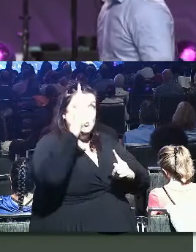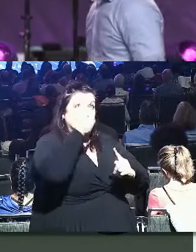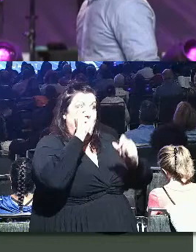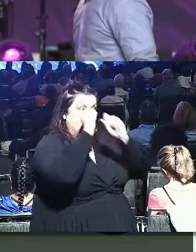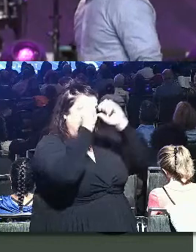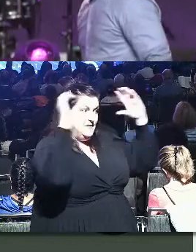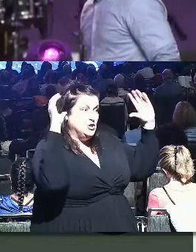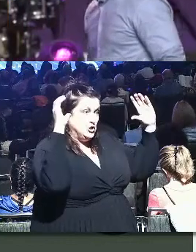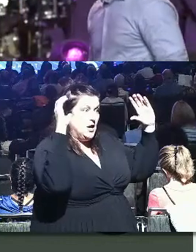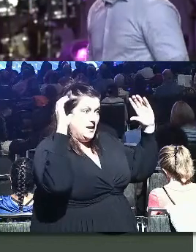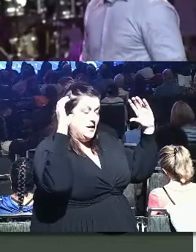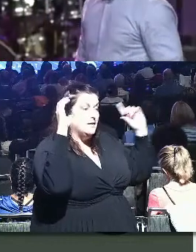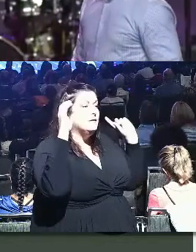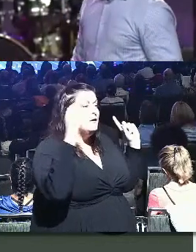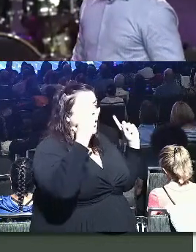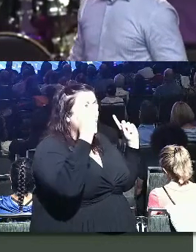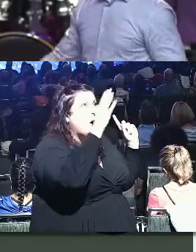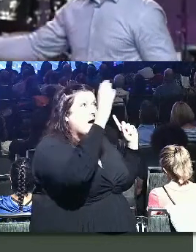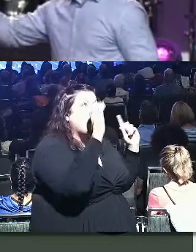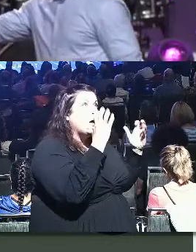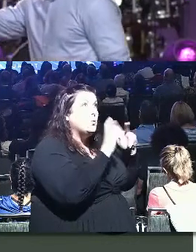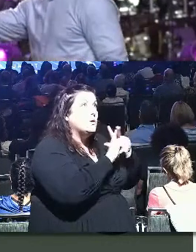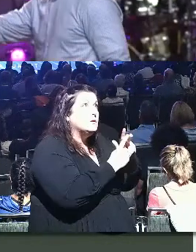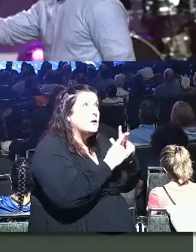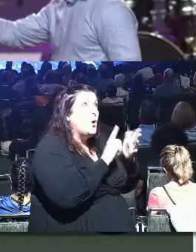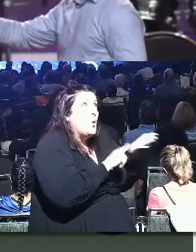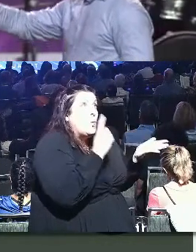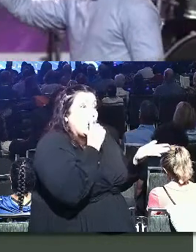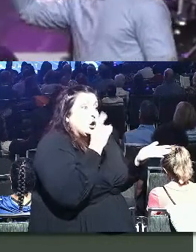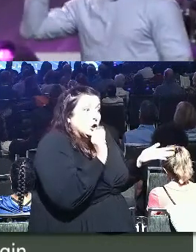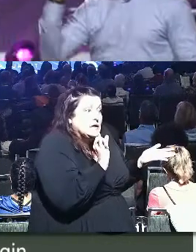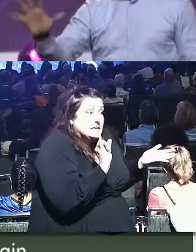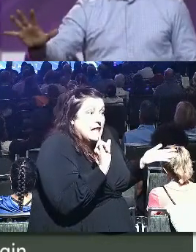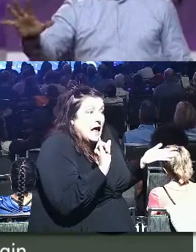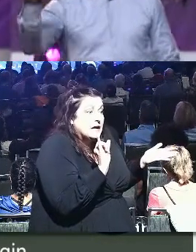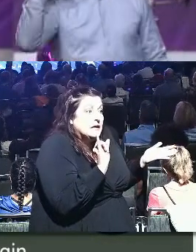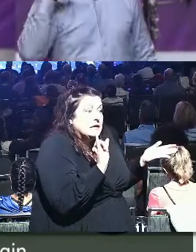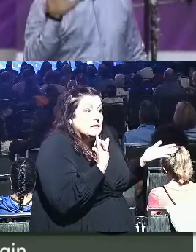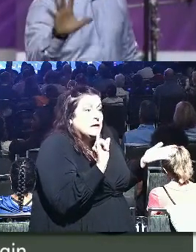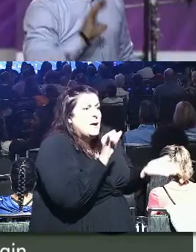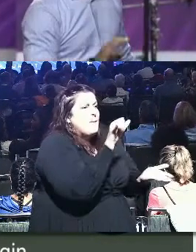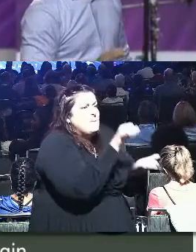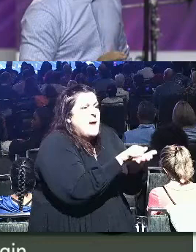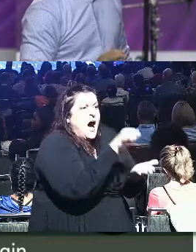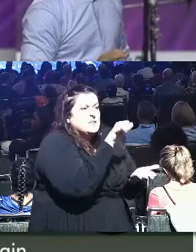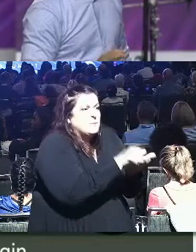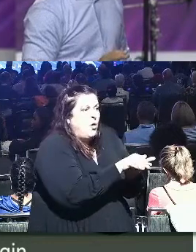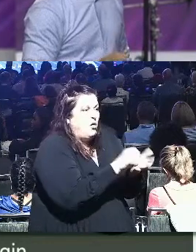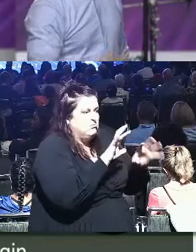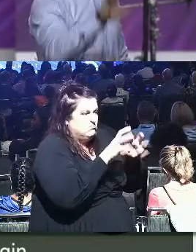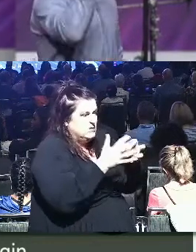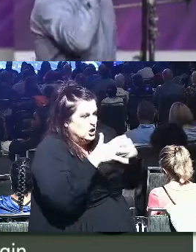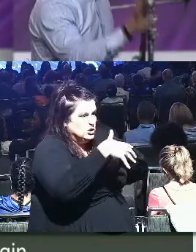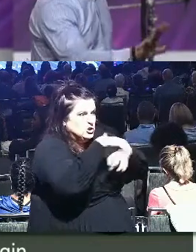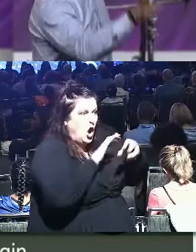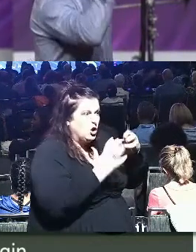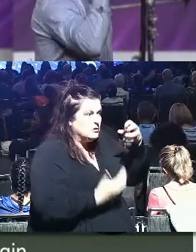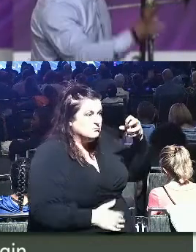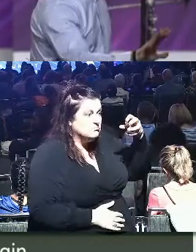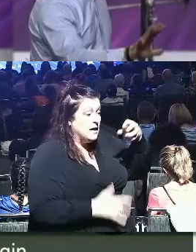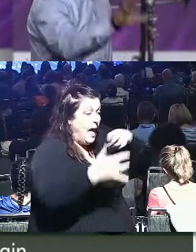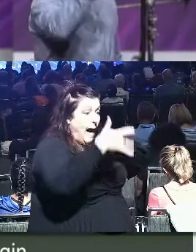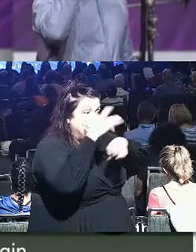vision. Because God wants to begin with what looks like an impossible situation. An